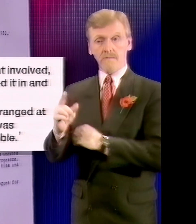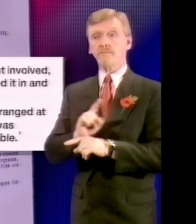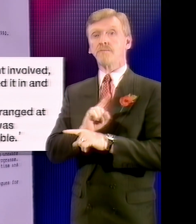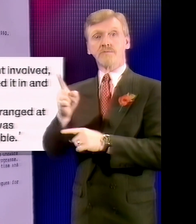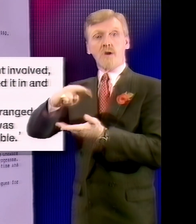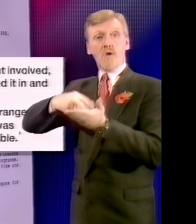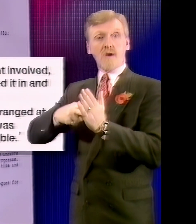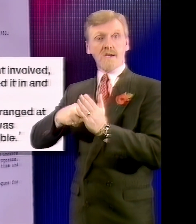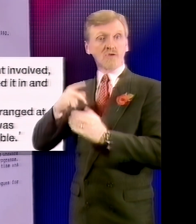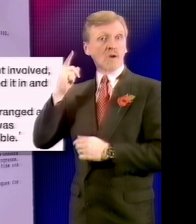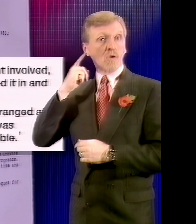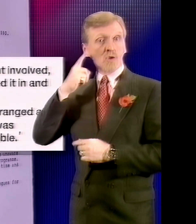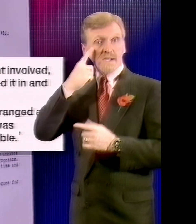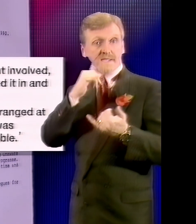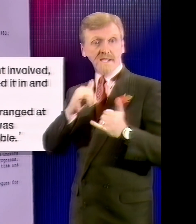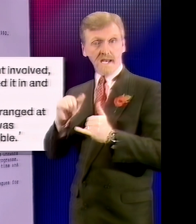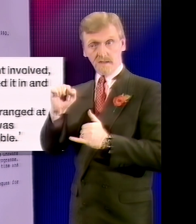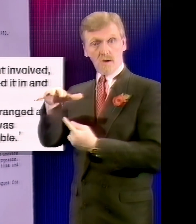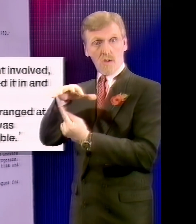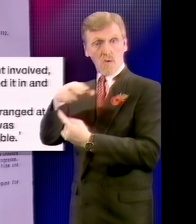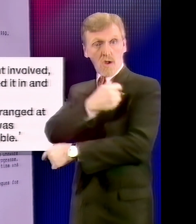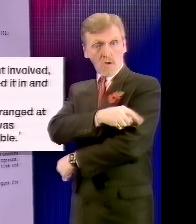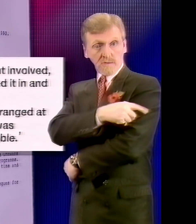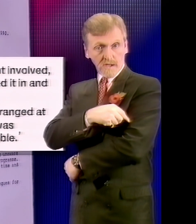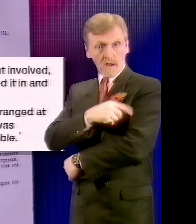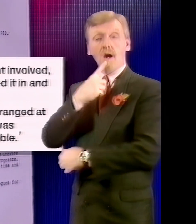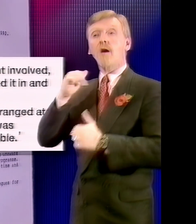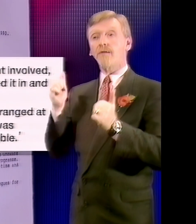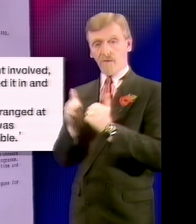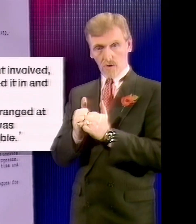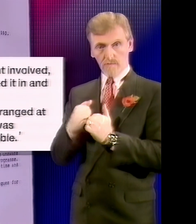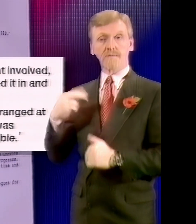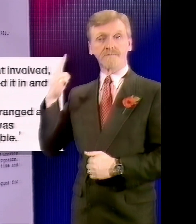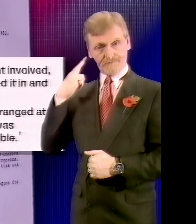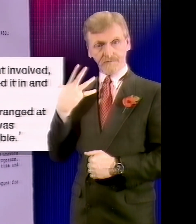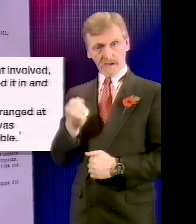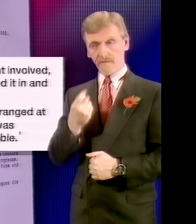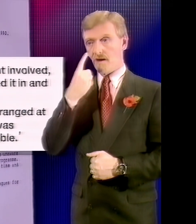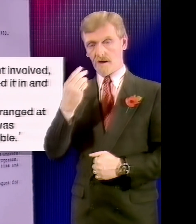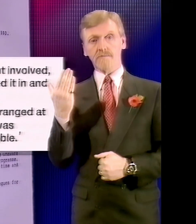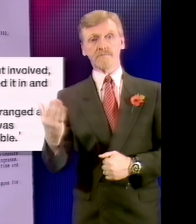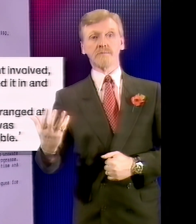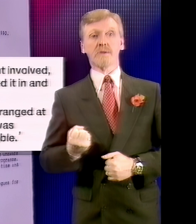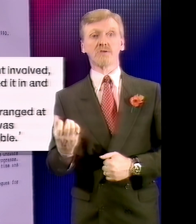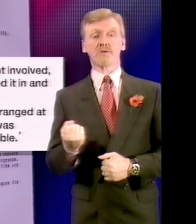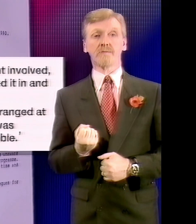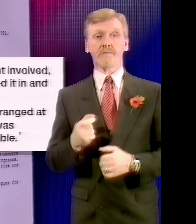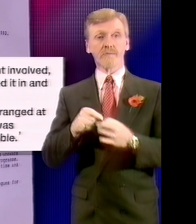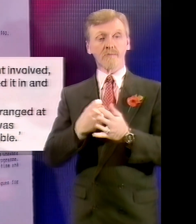An audiology test was arranged at the local hospital, and it was confirmed that I was eligible.